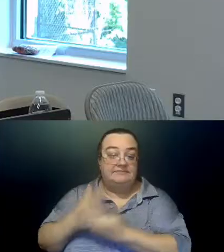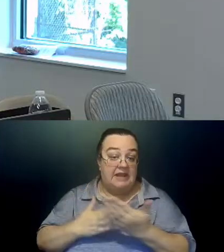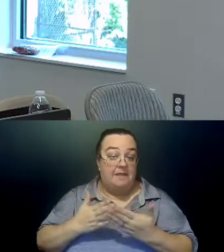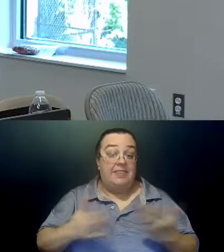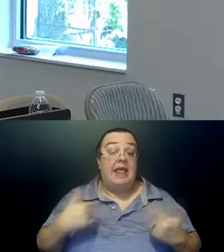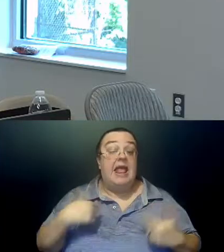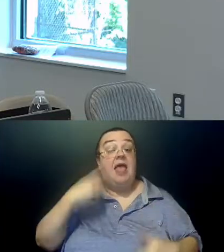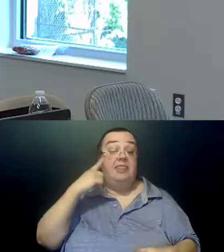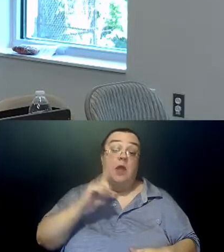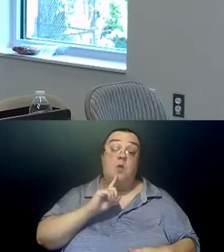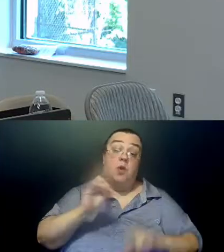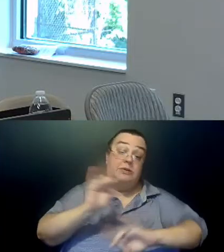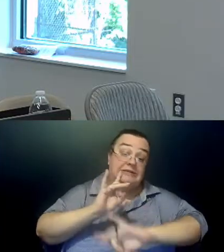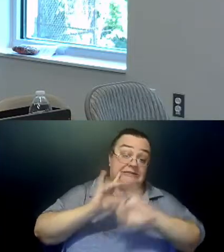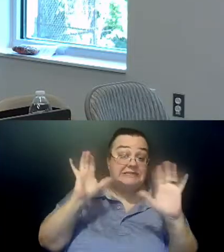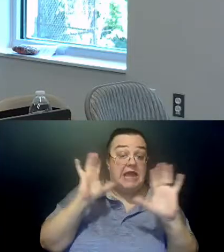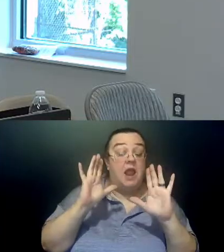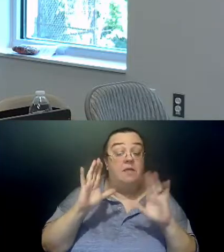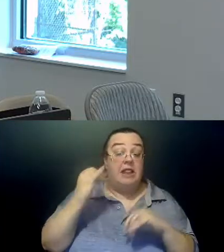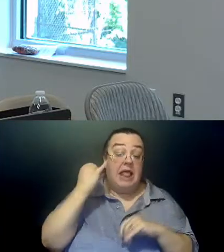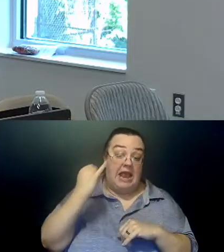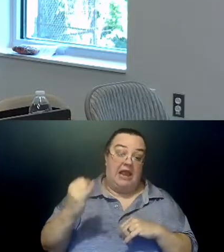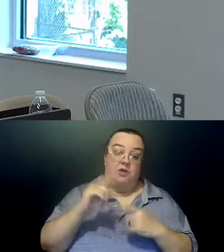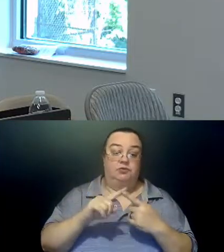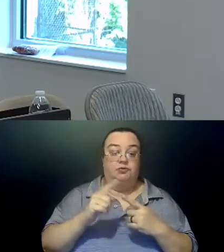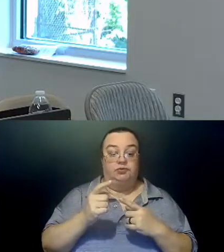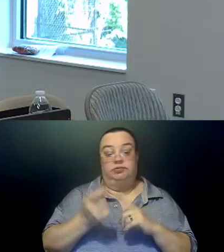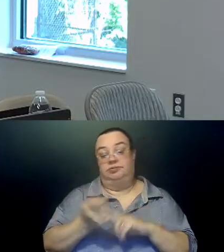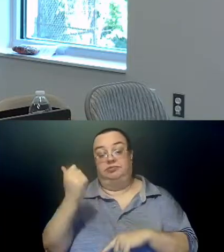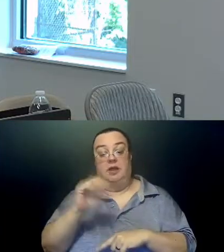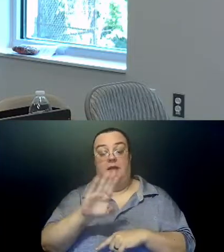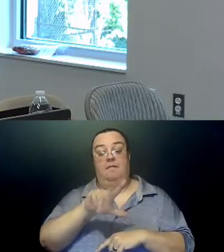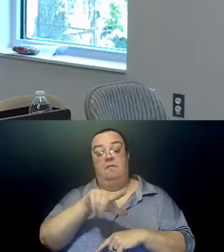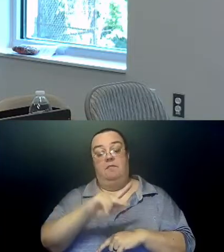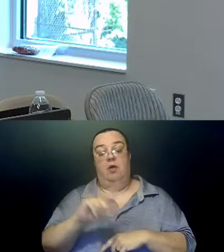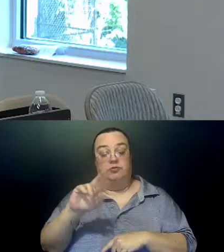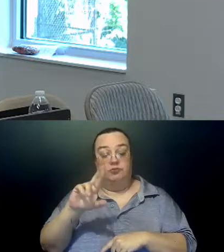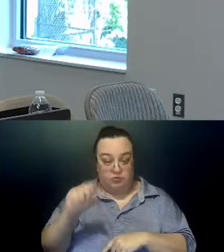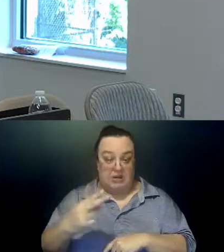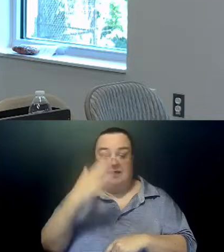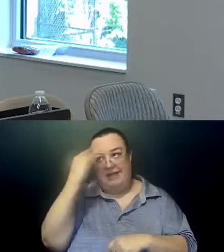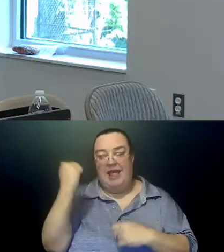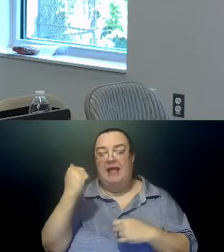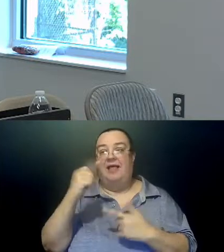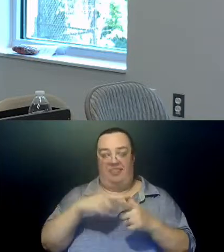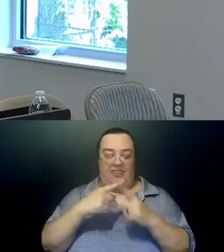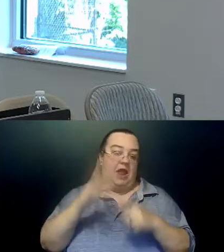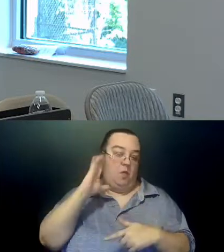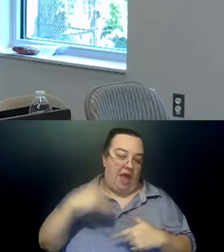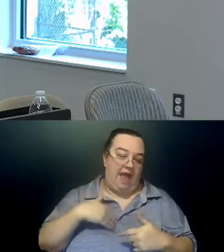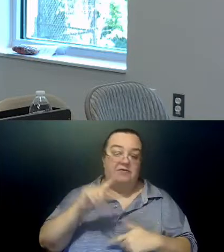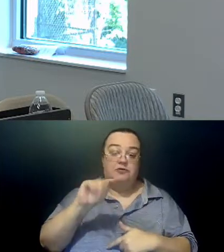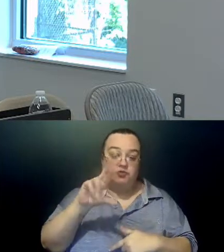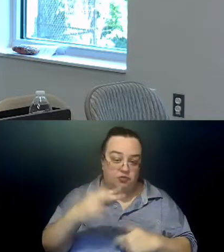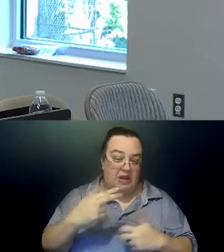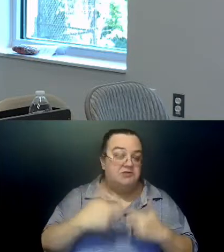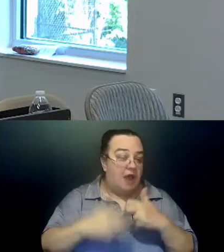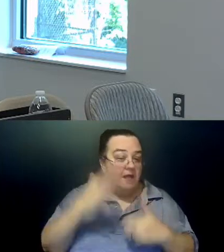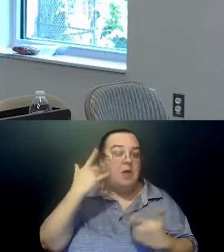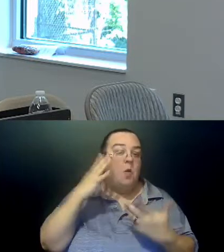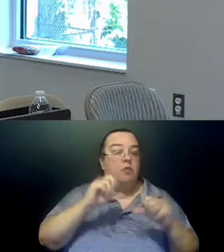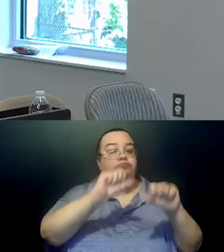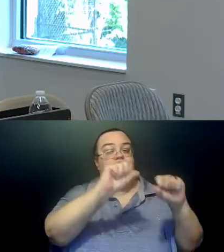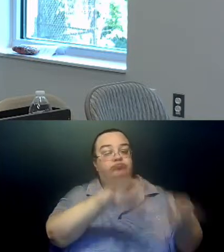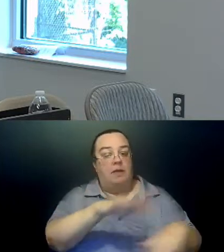idea to X out bulk trash, because then you're going to have a trash problem. It'll be dumped in the woods or in other parts of